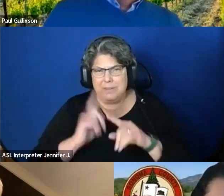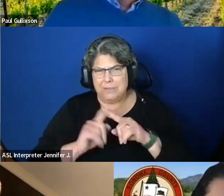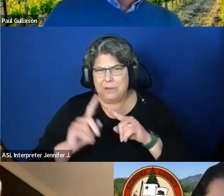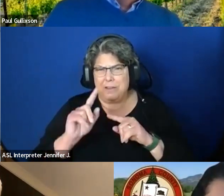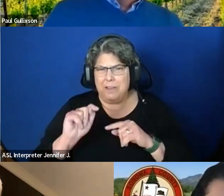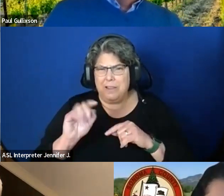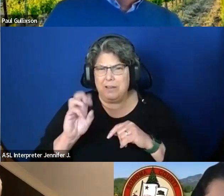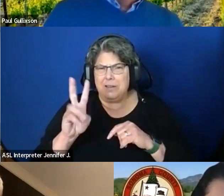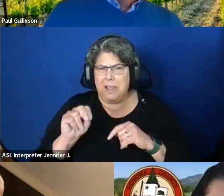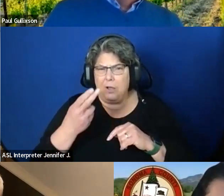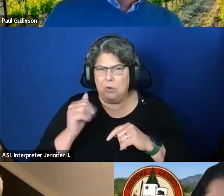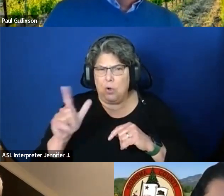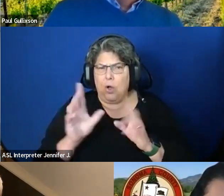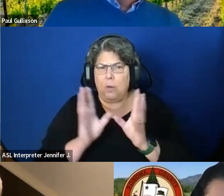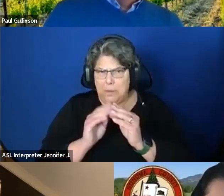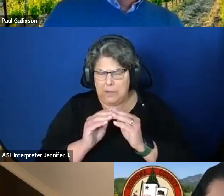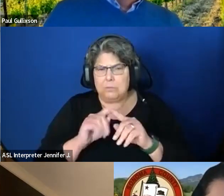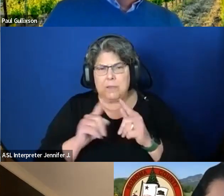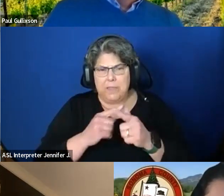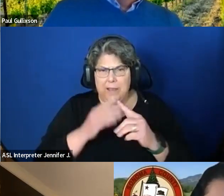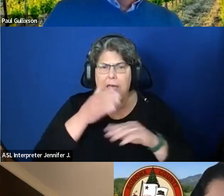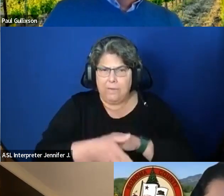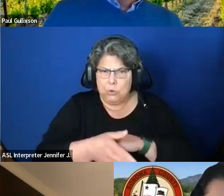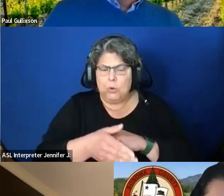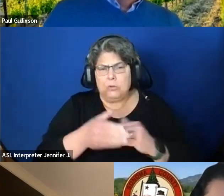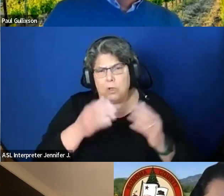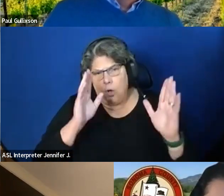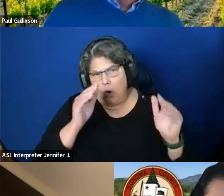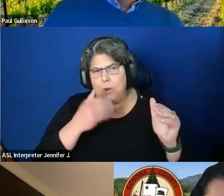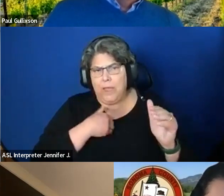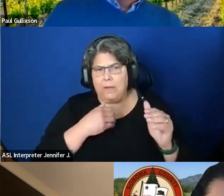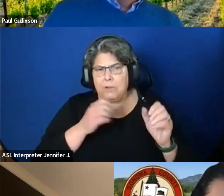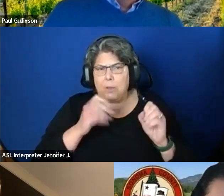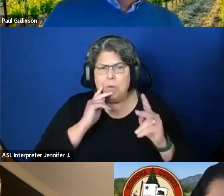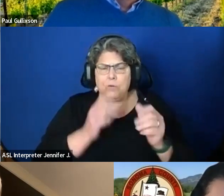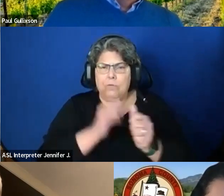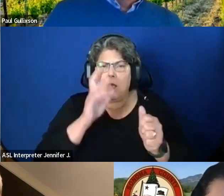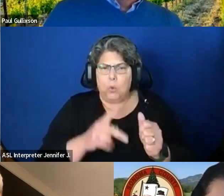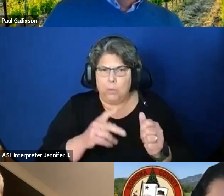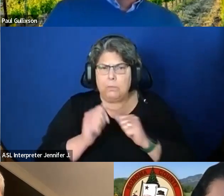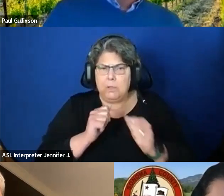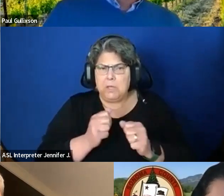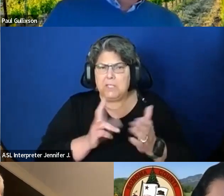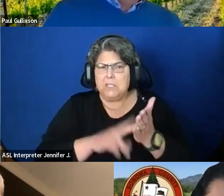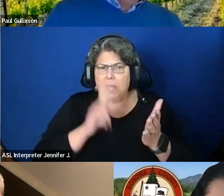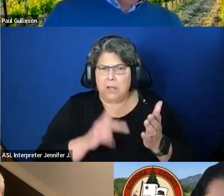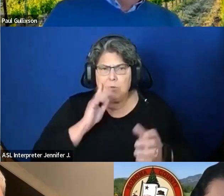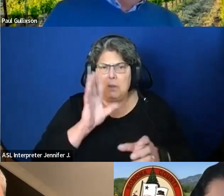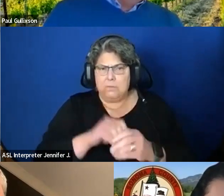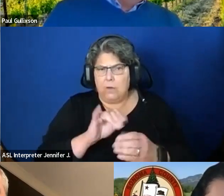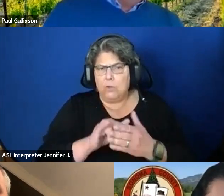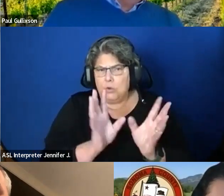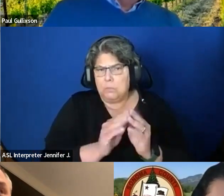We have an opportunity for you know, follow up with that, where people can sign up to be a part of those, and I'll be a part of